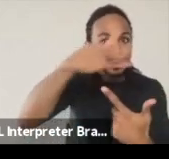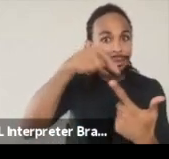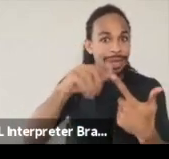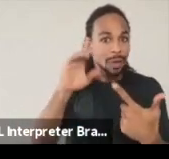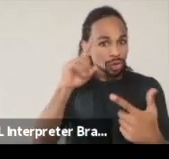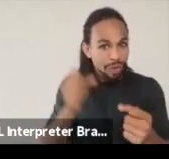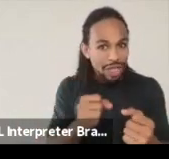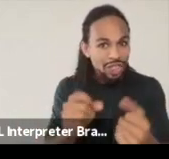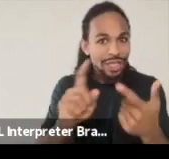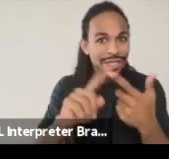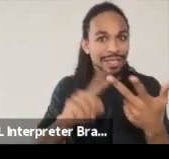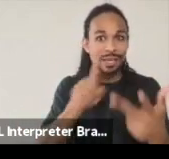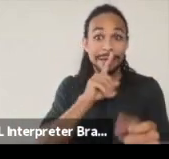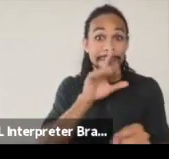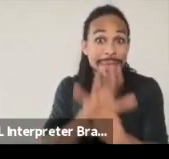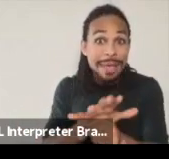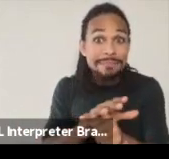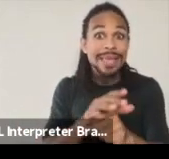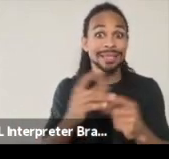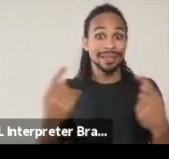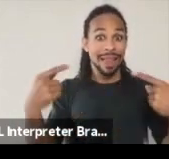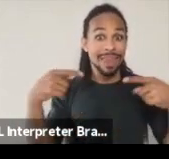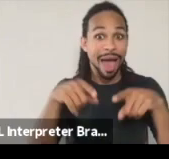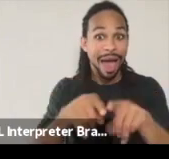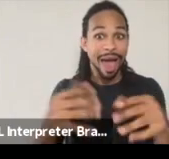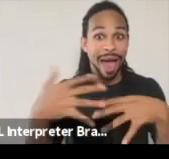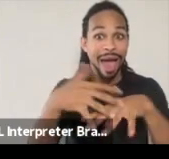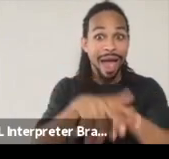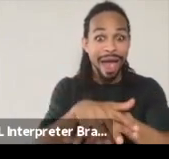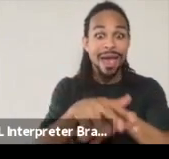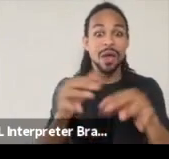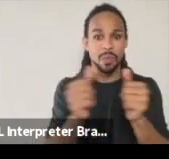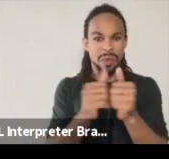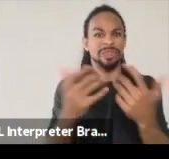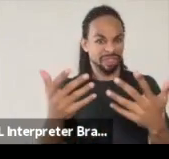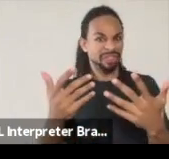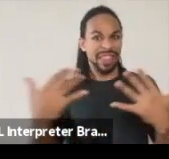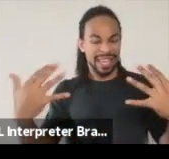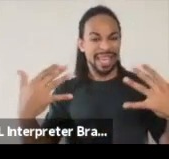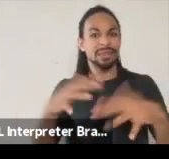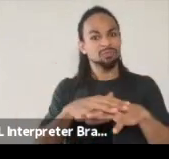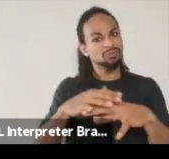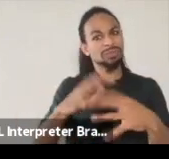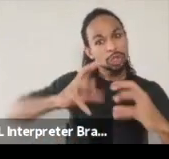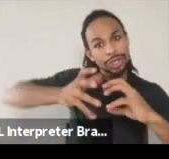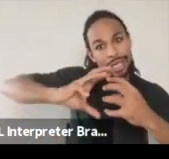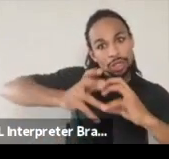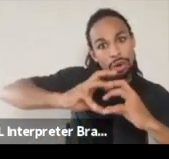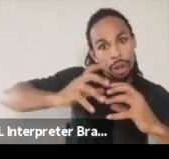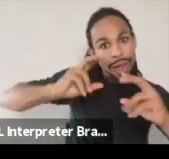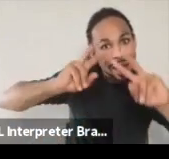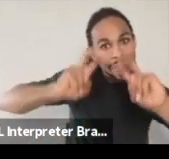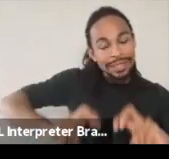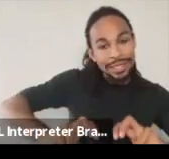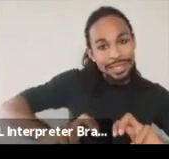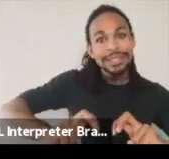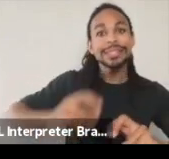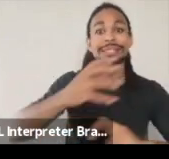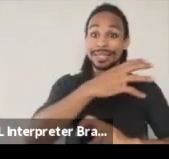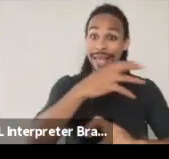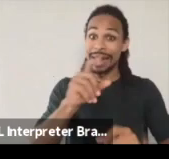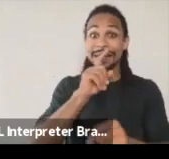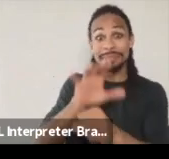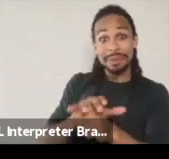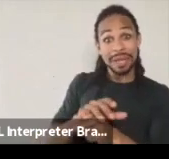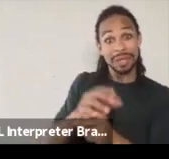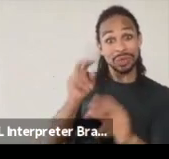be aligned with an intersectional analysis and a commitment to look at the role of